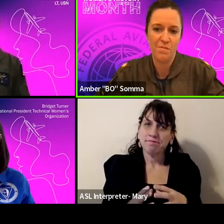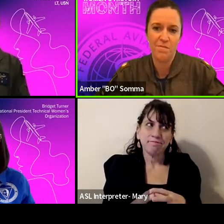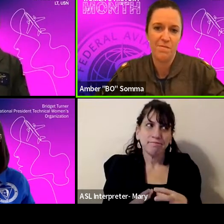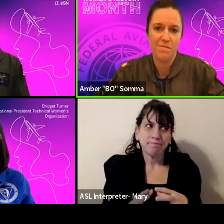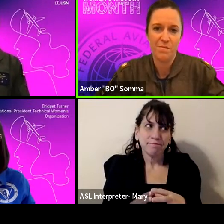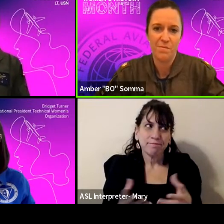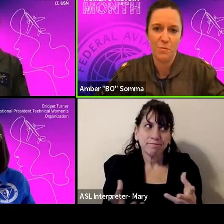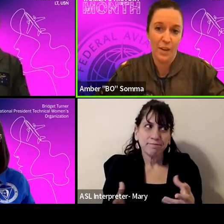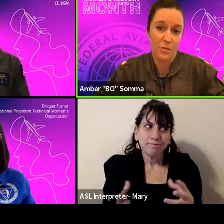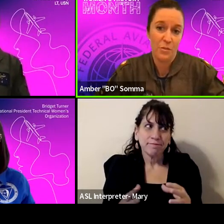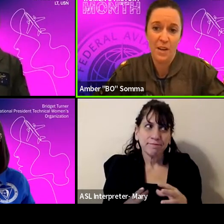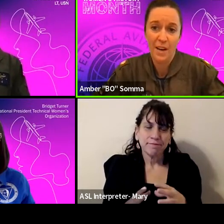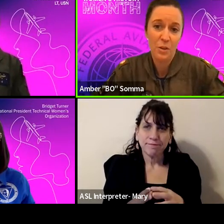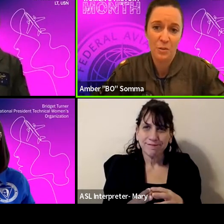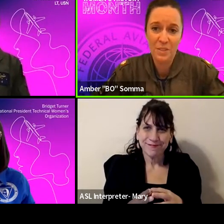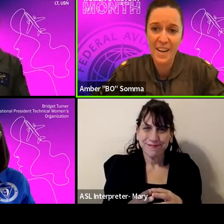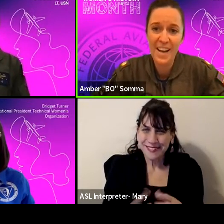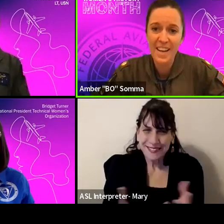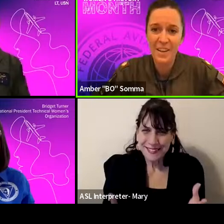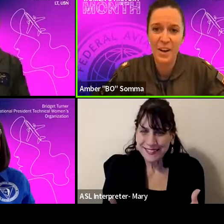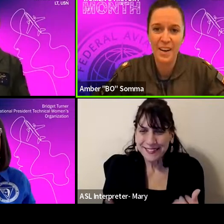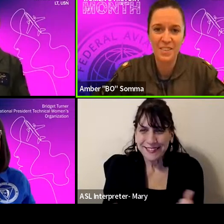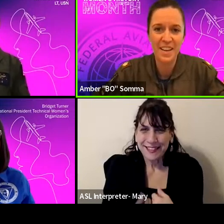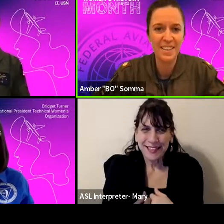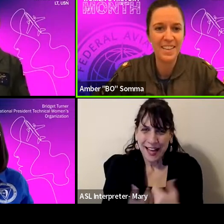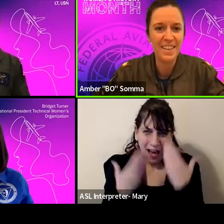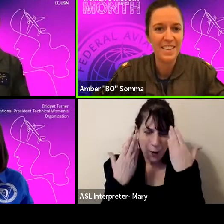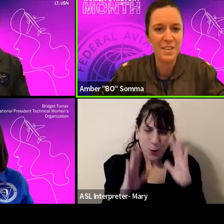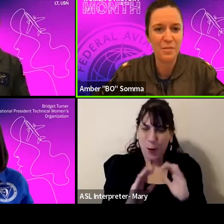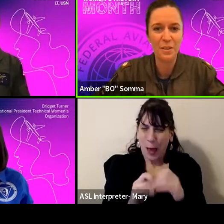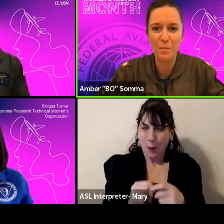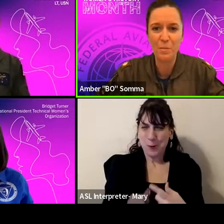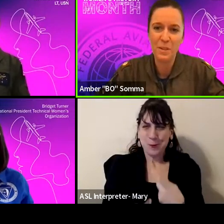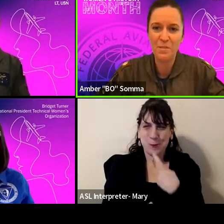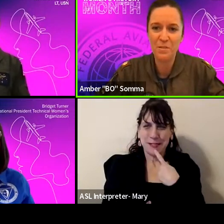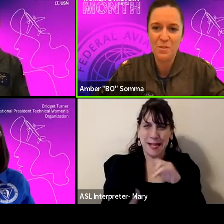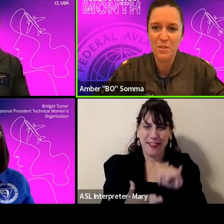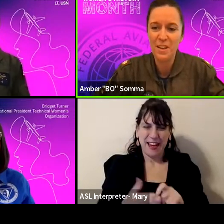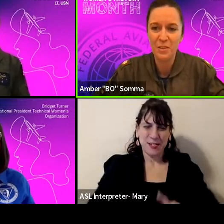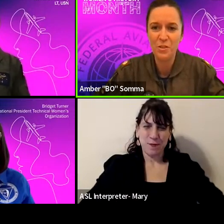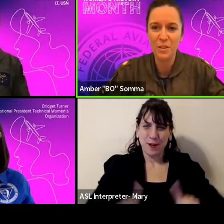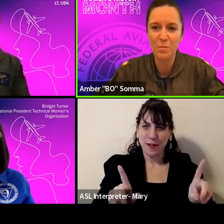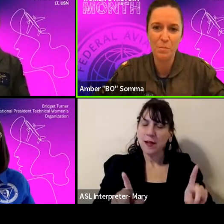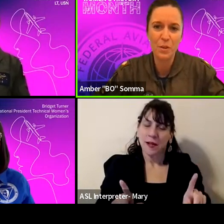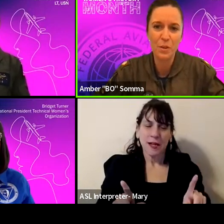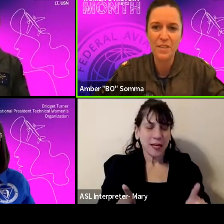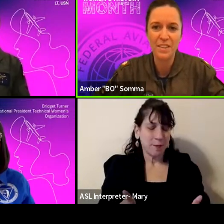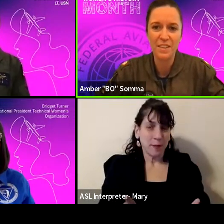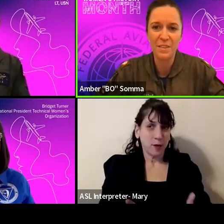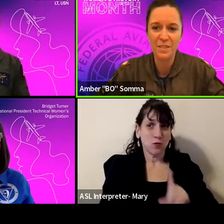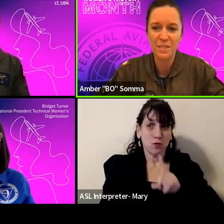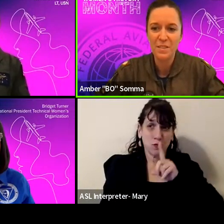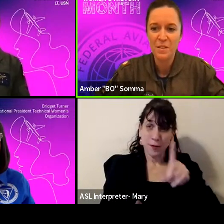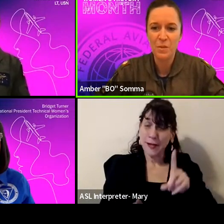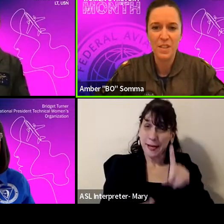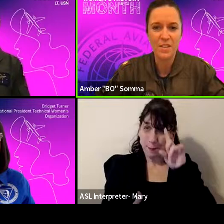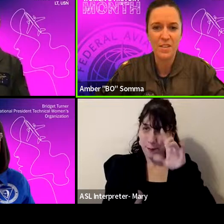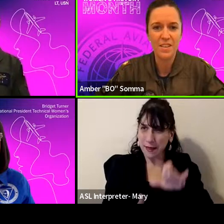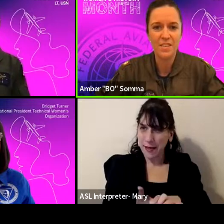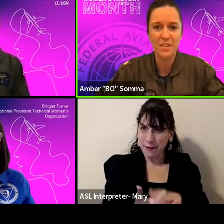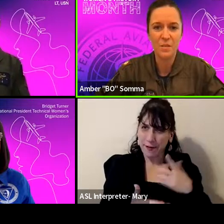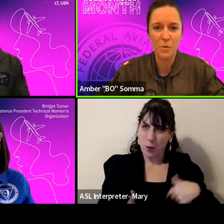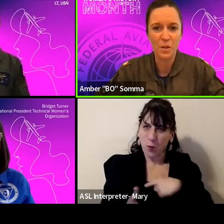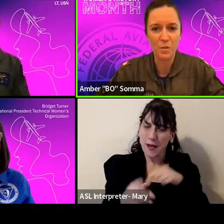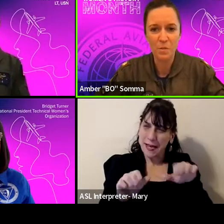just actually, I don't know. I don't know how to say it differently, but you know, truly believing that we